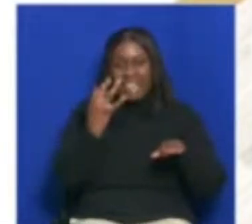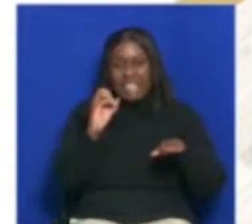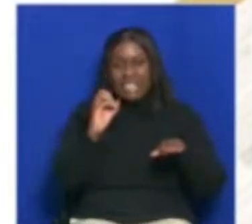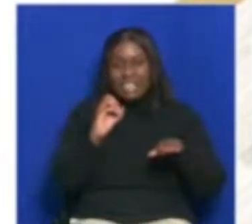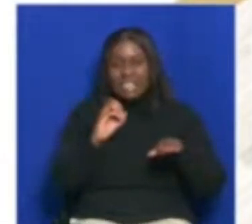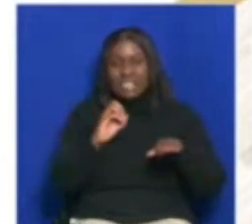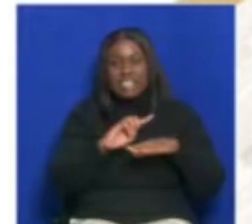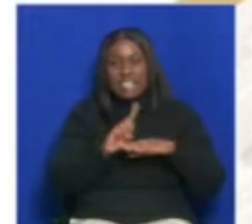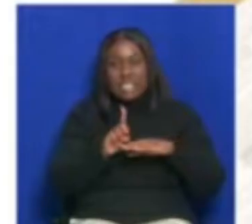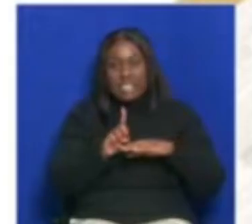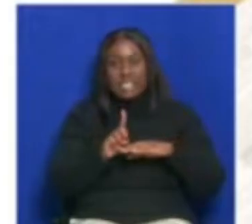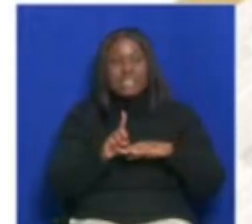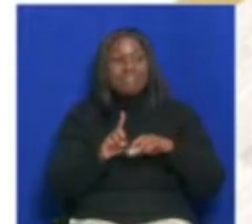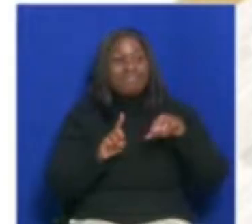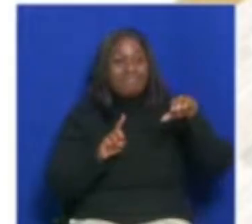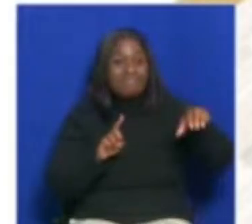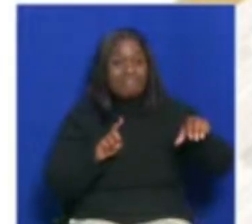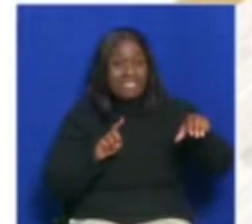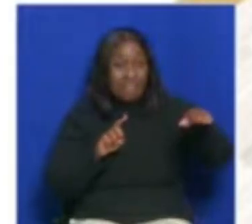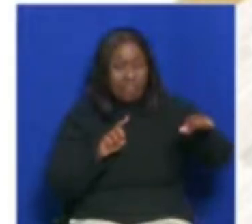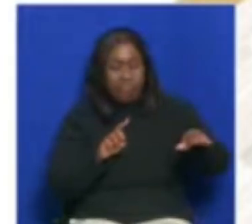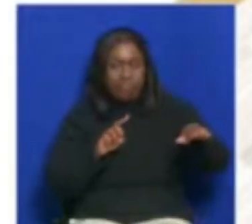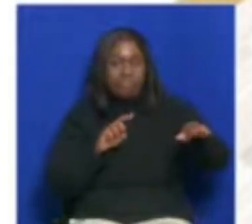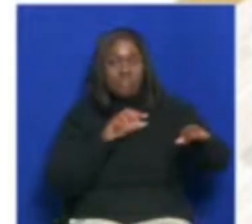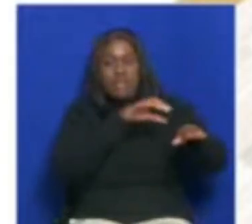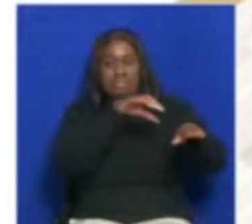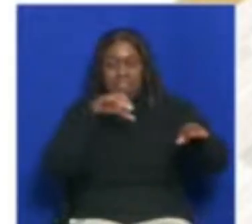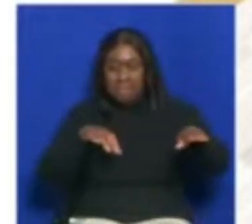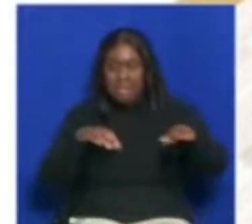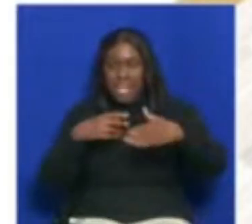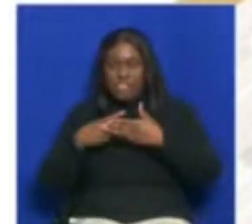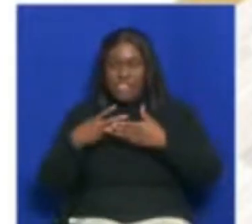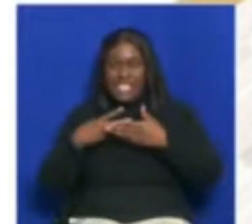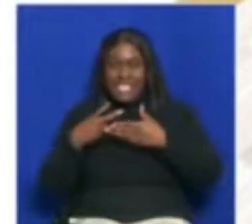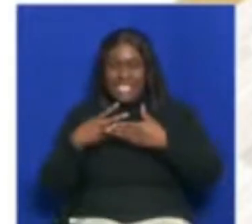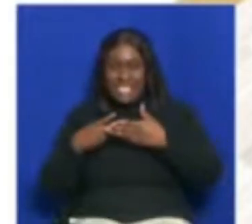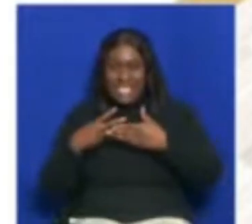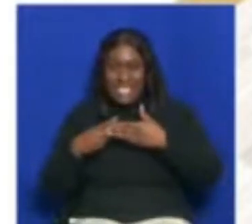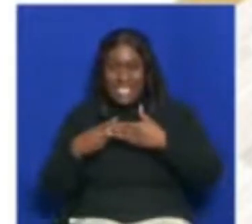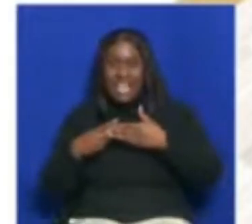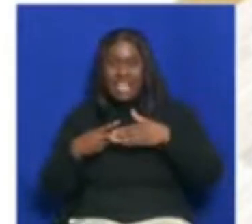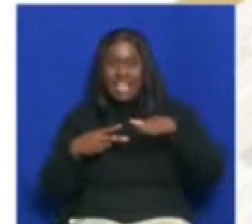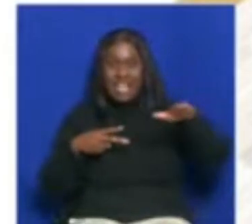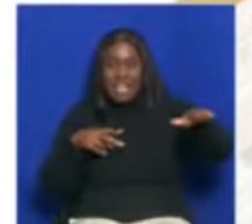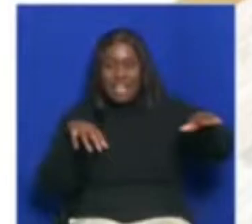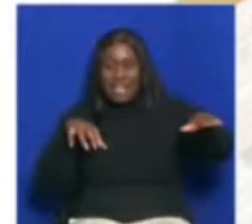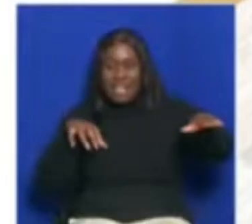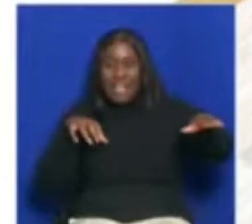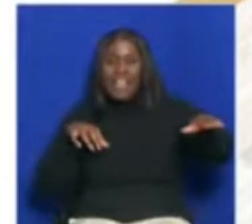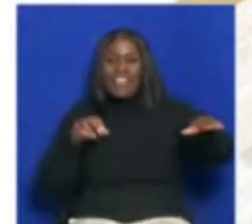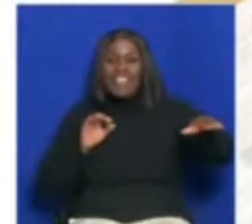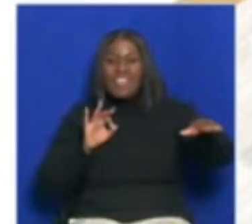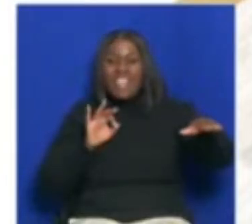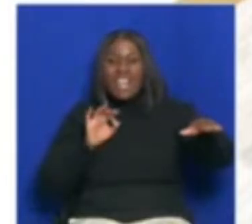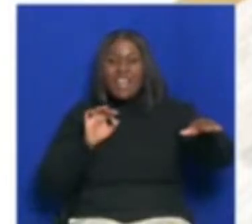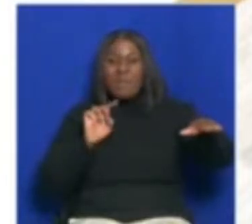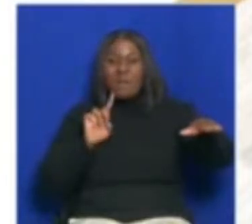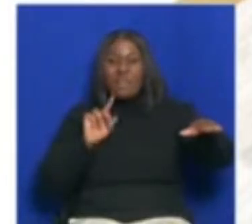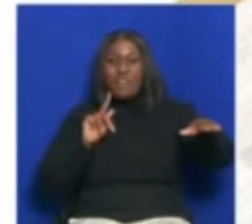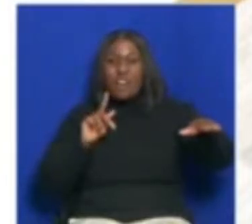the address, which is identified on the exact extract from the AVL records in the